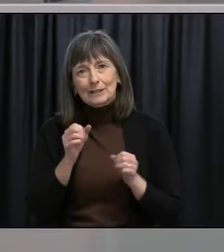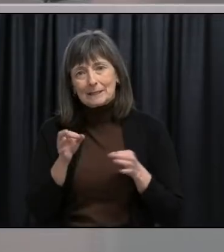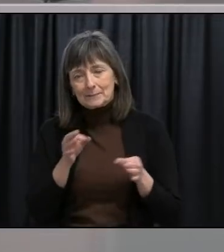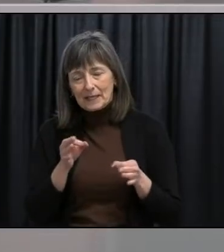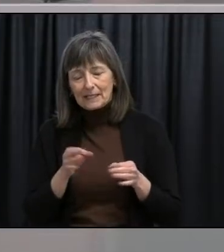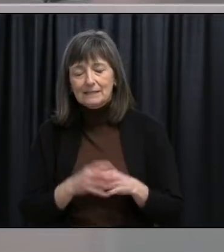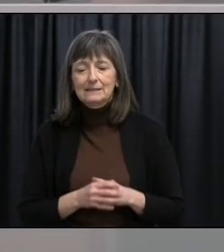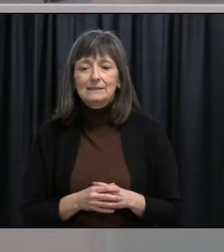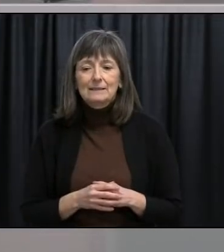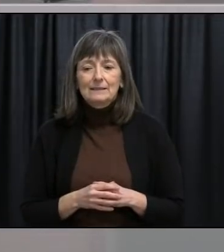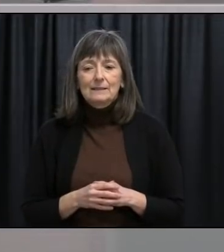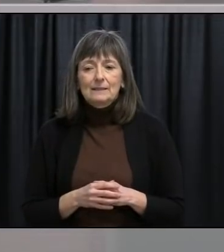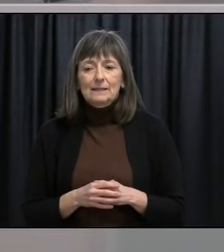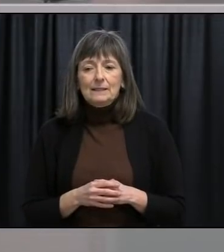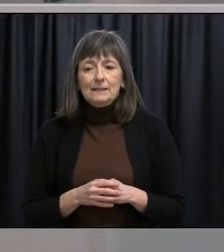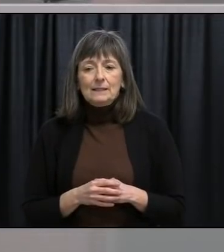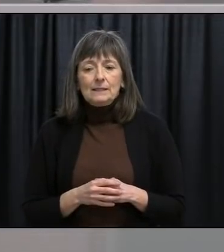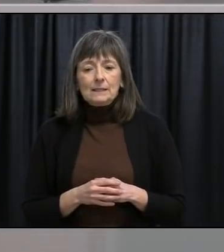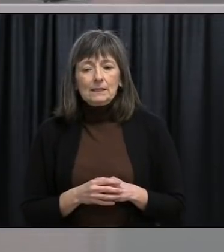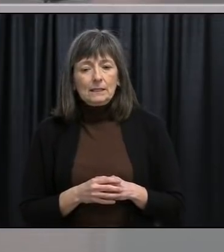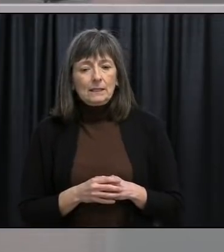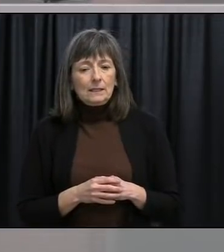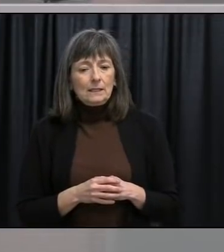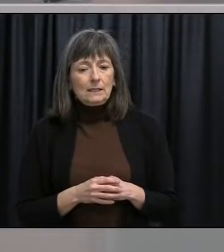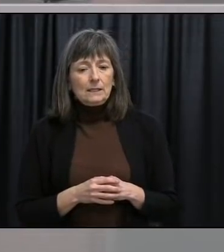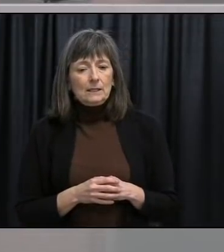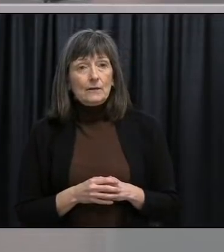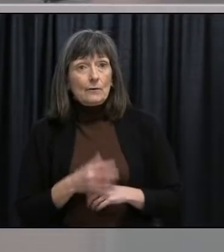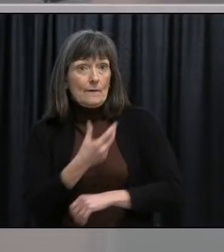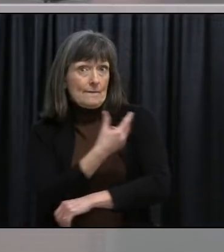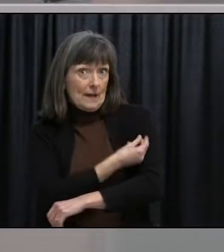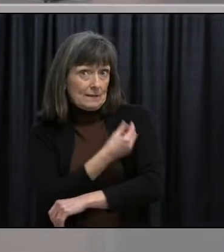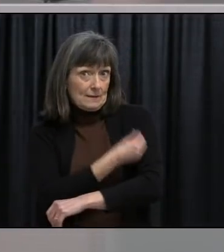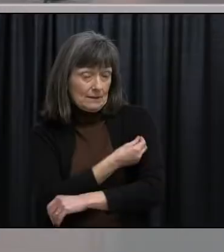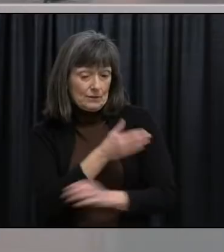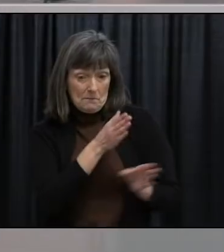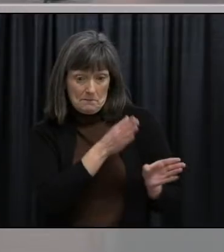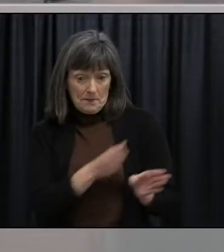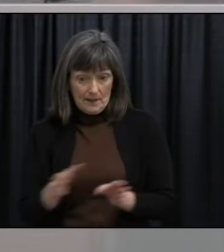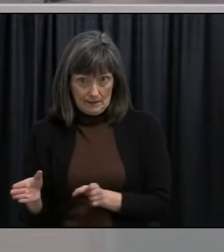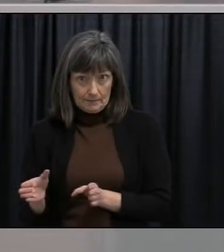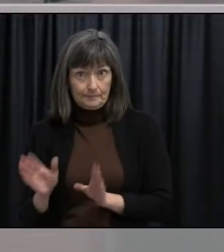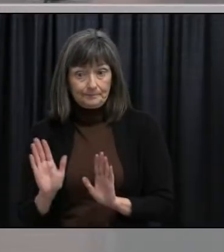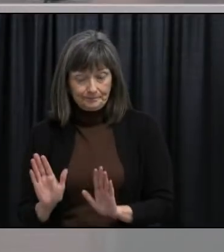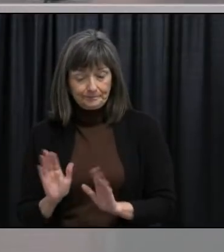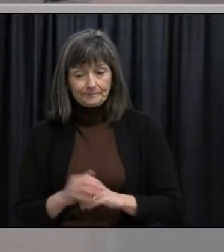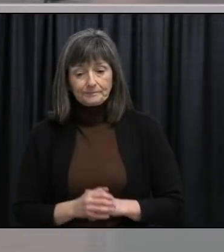follow-up, when it comes to the vaccination rollout plan, I'm wondering, is